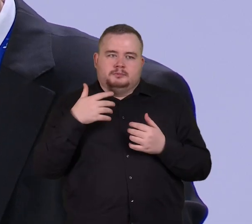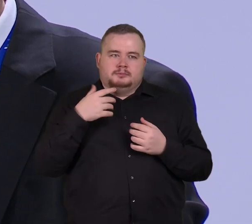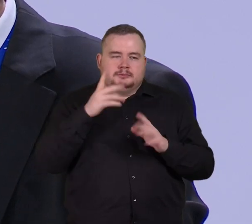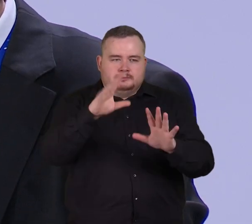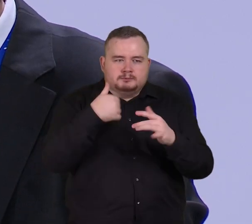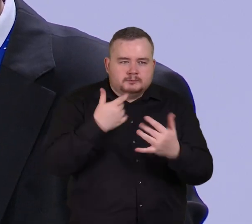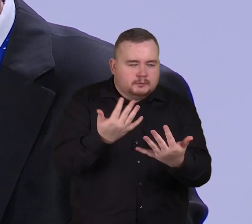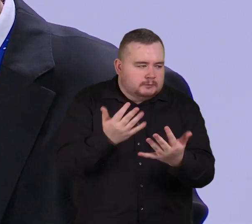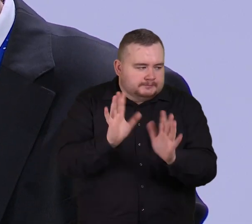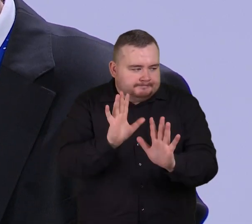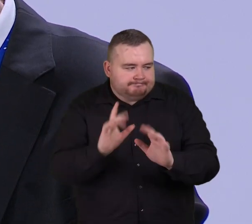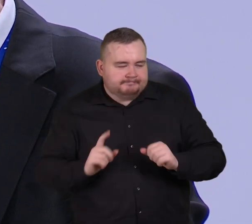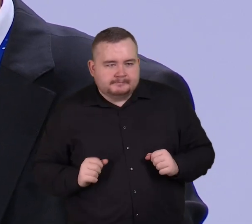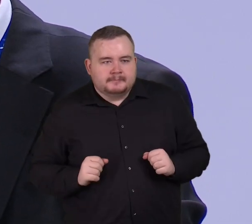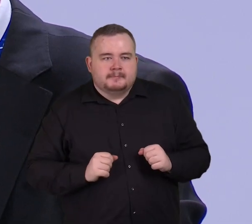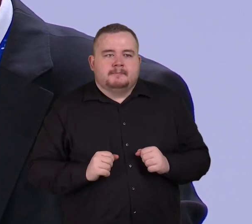have